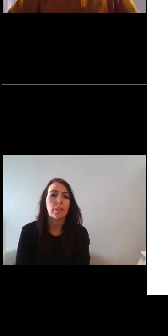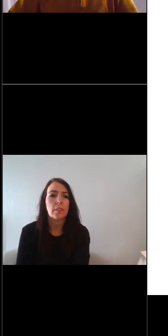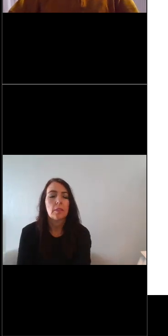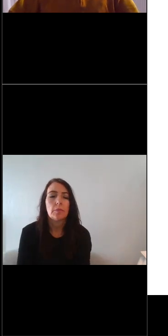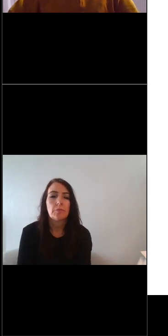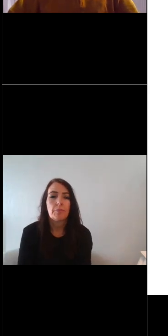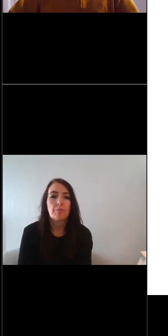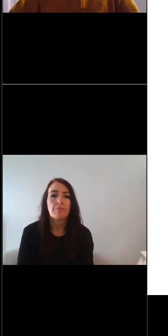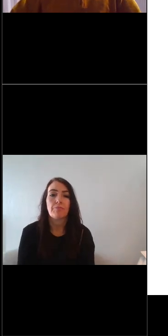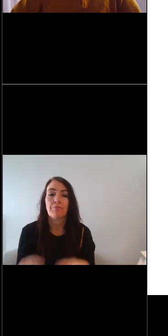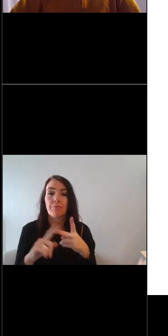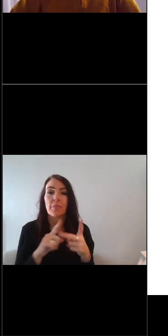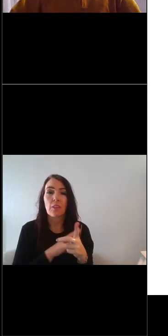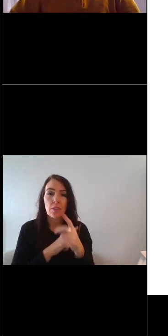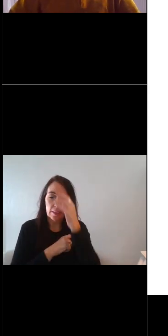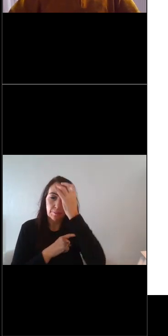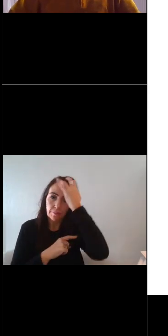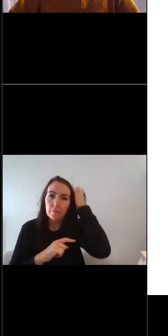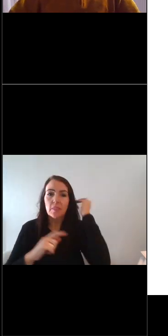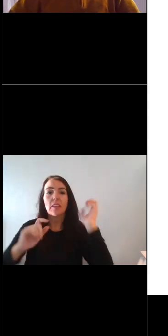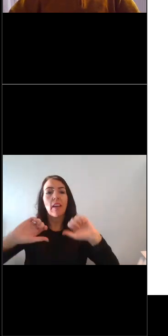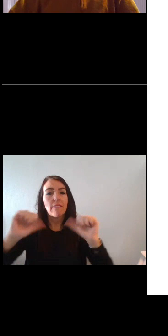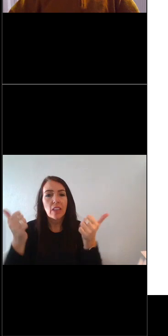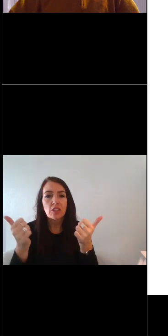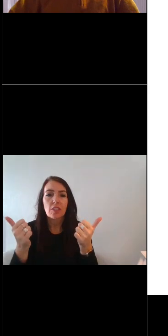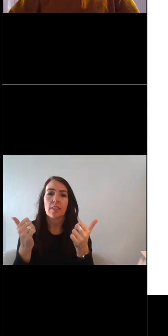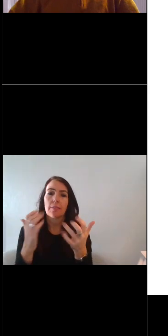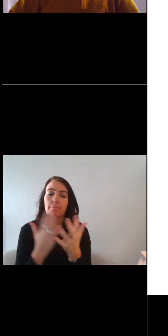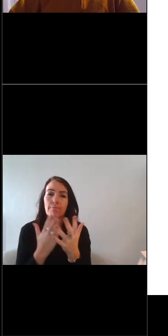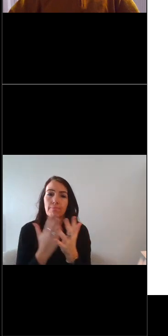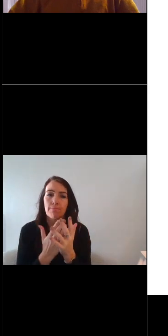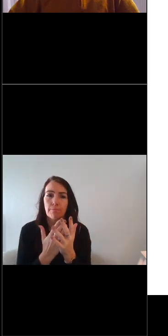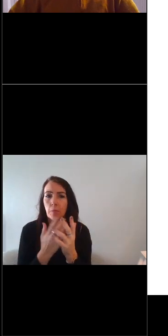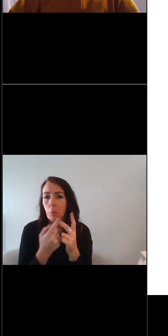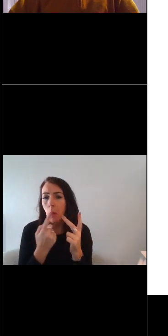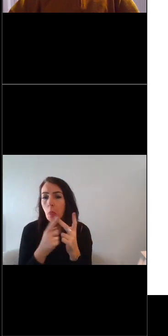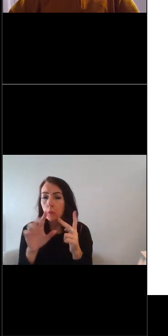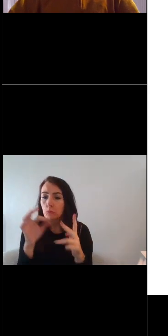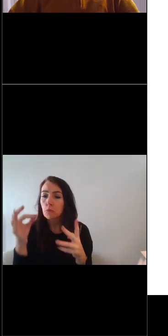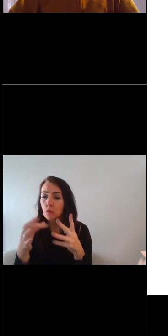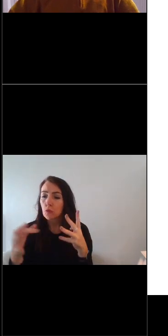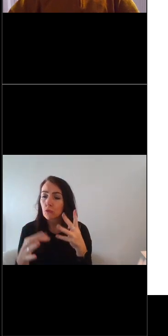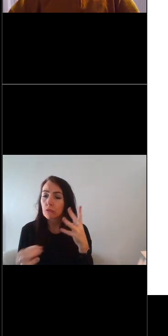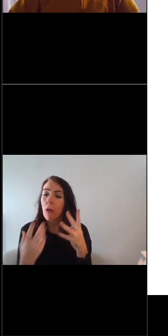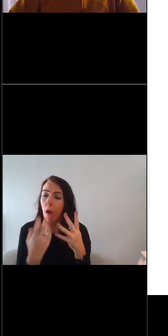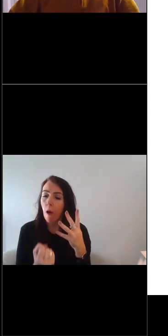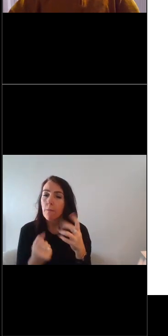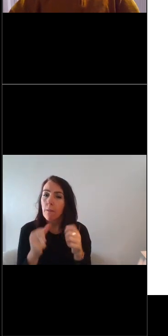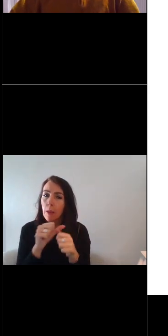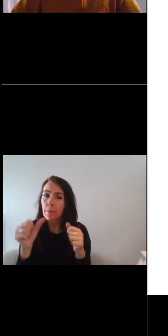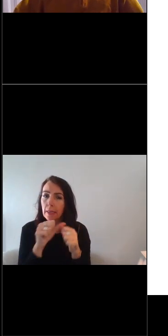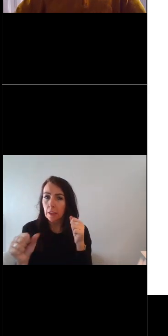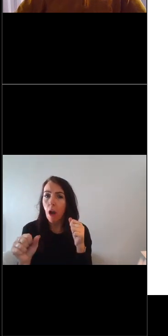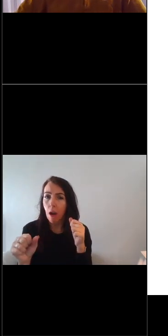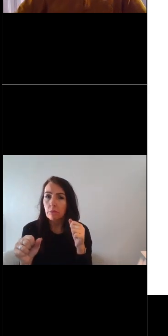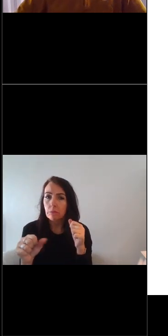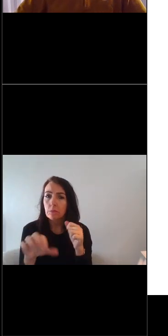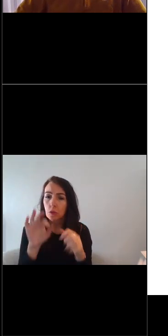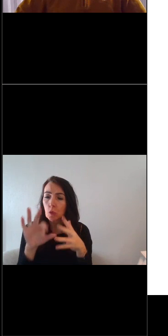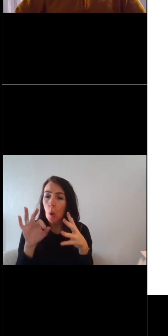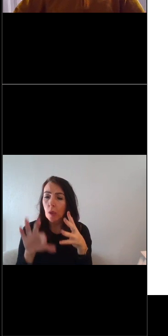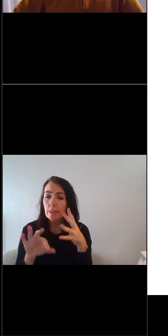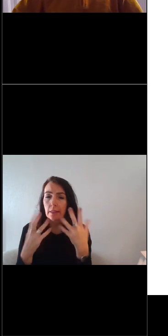is efficiency and the availability of viable alternatives that are more efficient now. So lots of vehicle